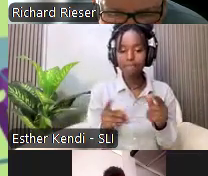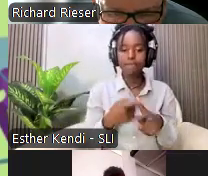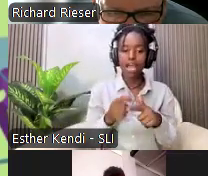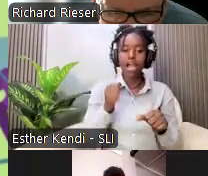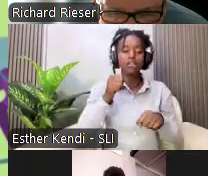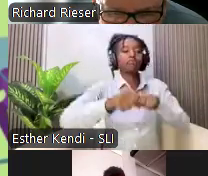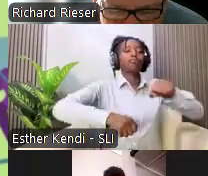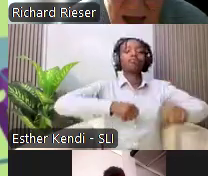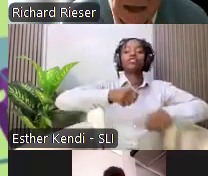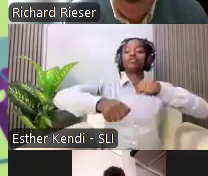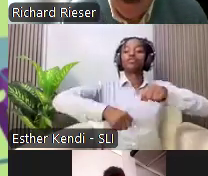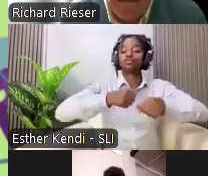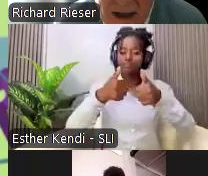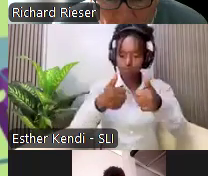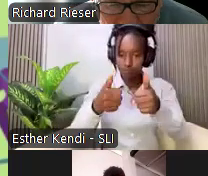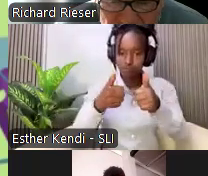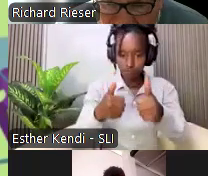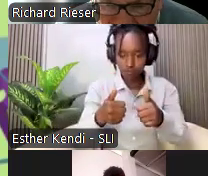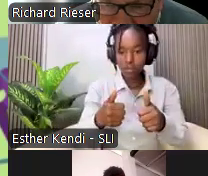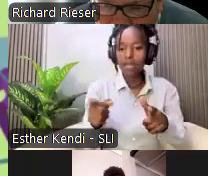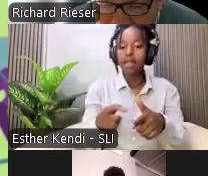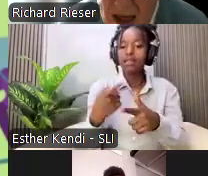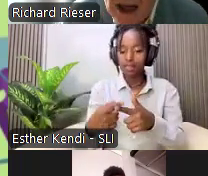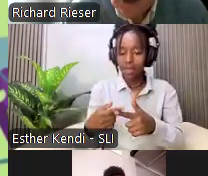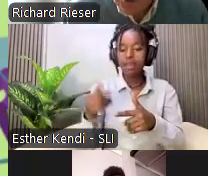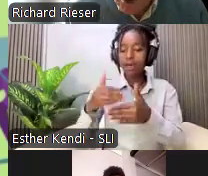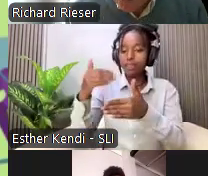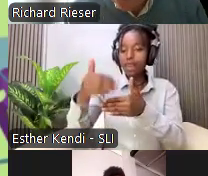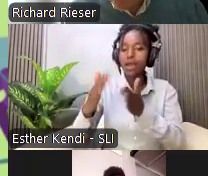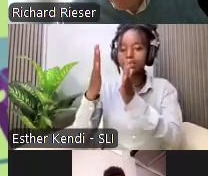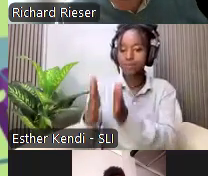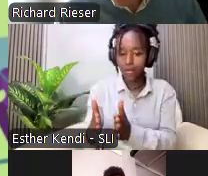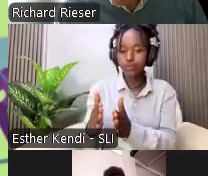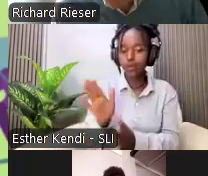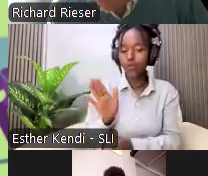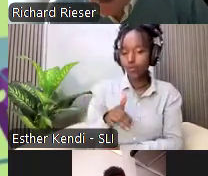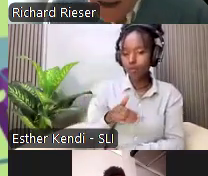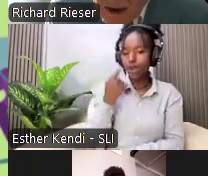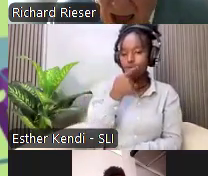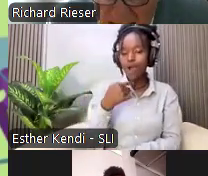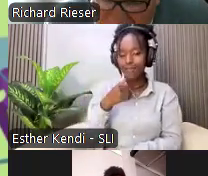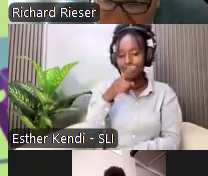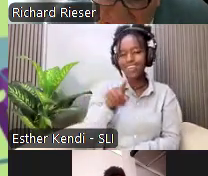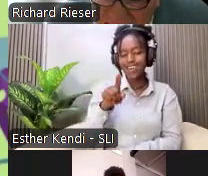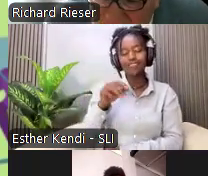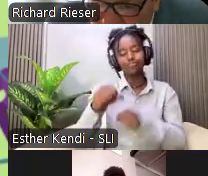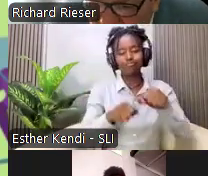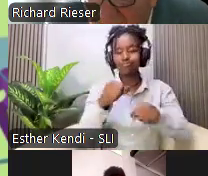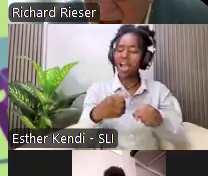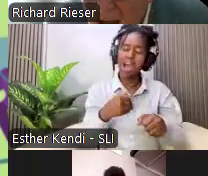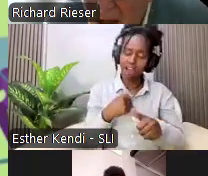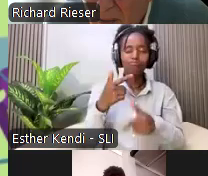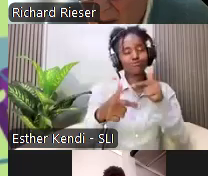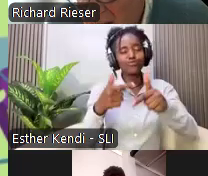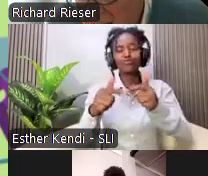pedals are reached by his legs without being all scrunched up. The woman who had the right bicycle has it and is still